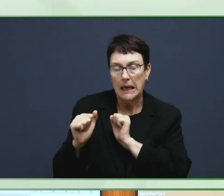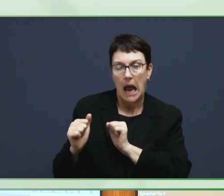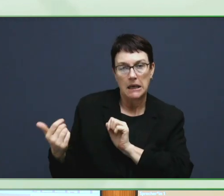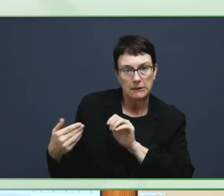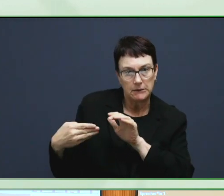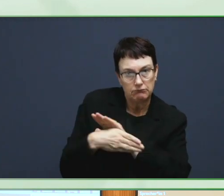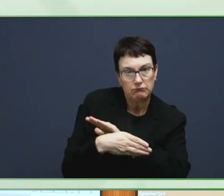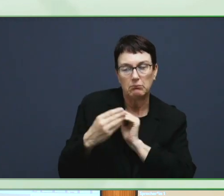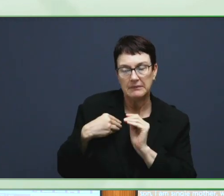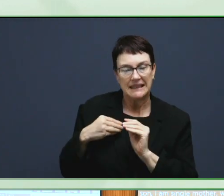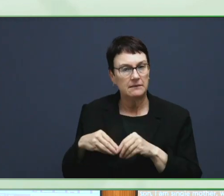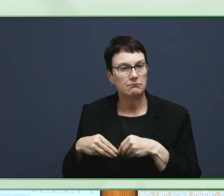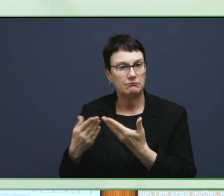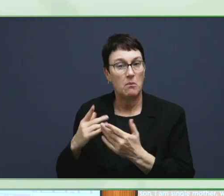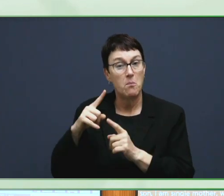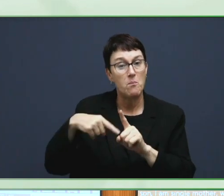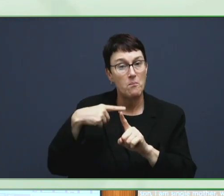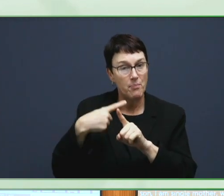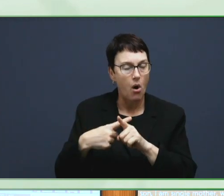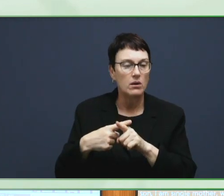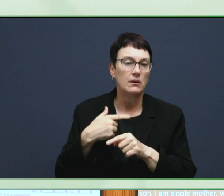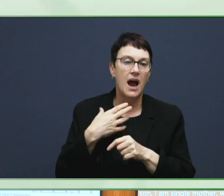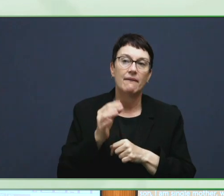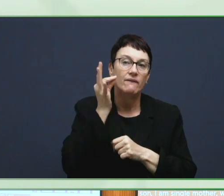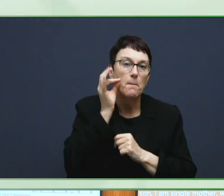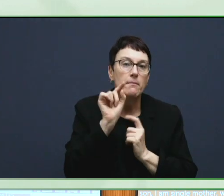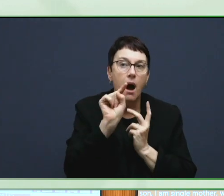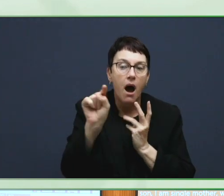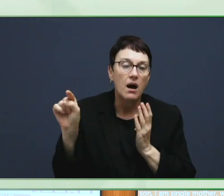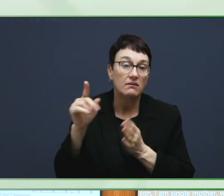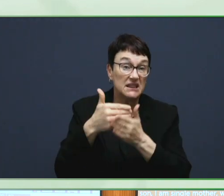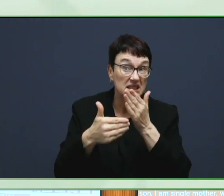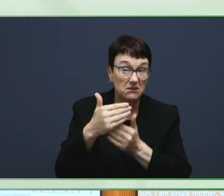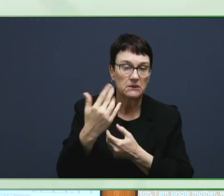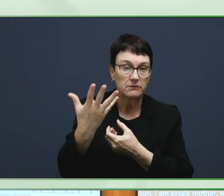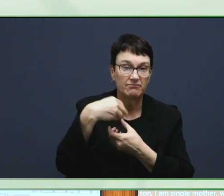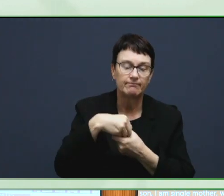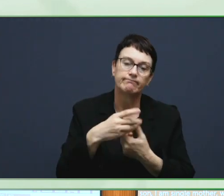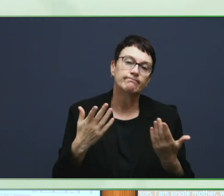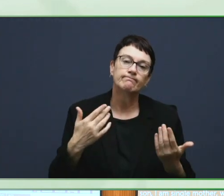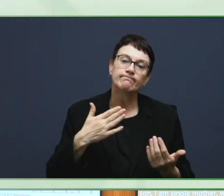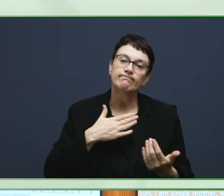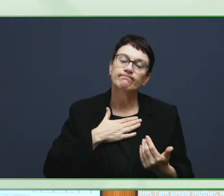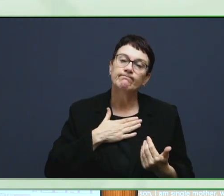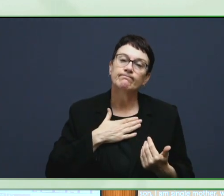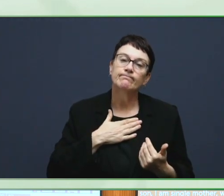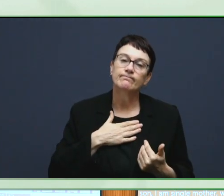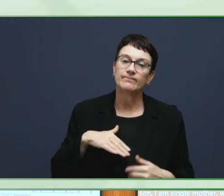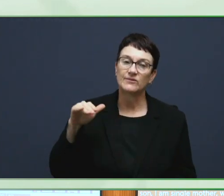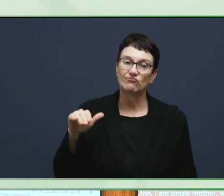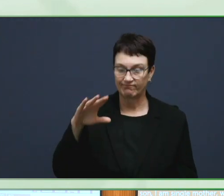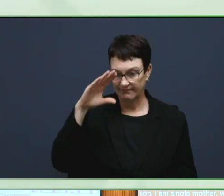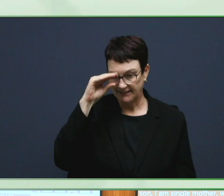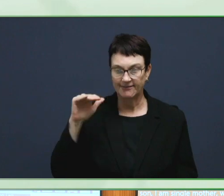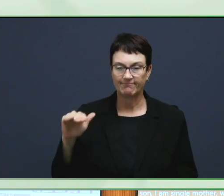And my son has the bad behavior to eat three times